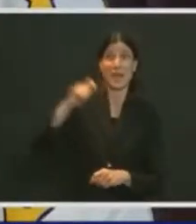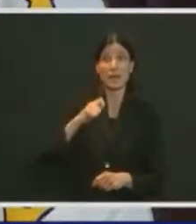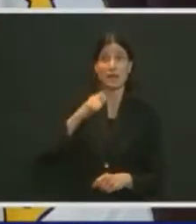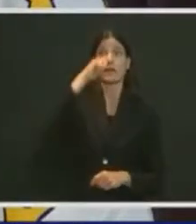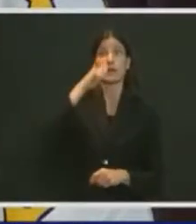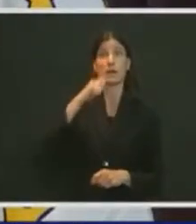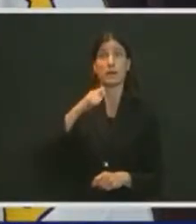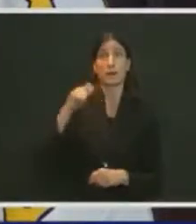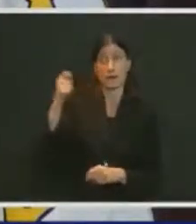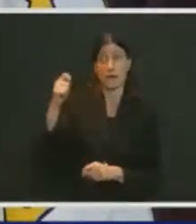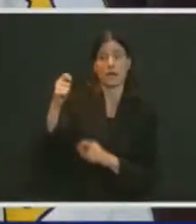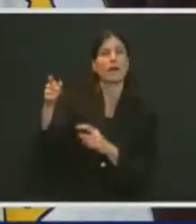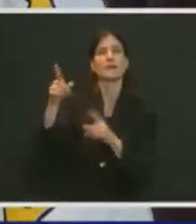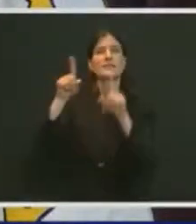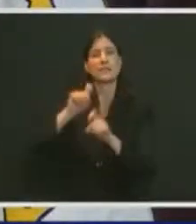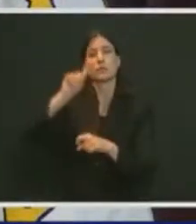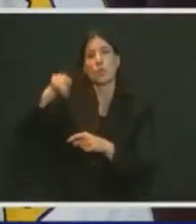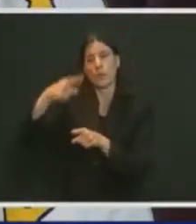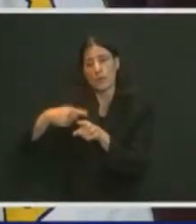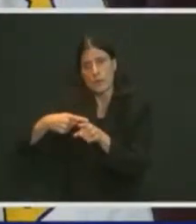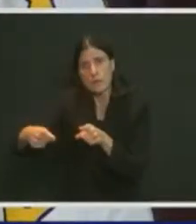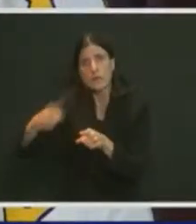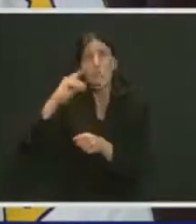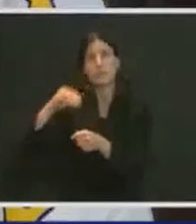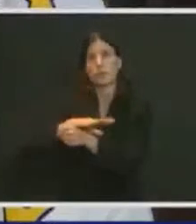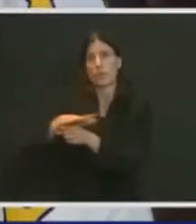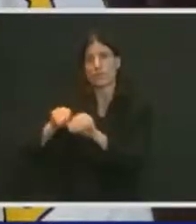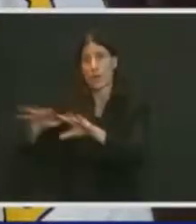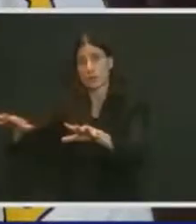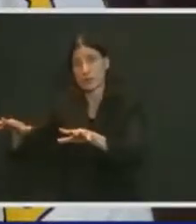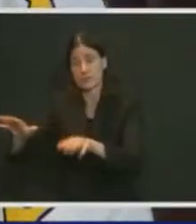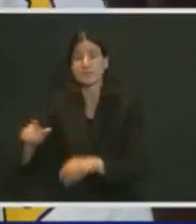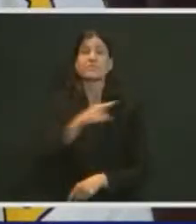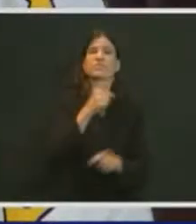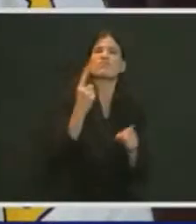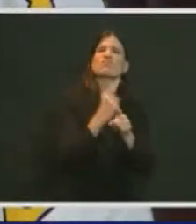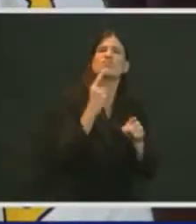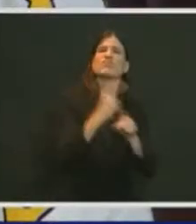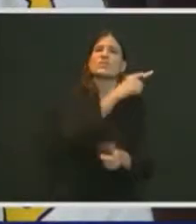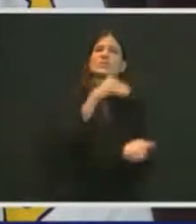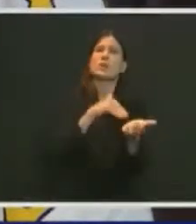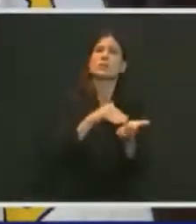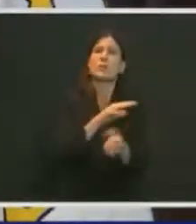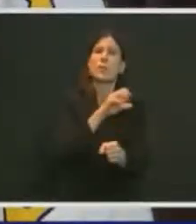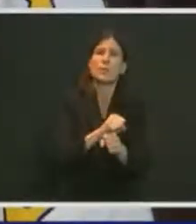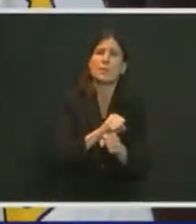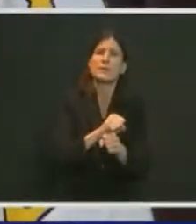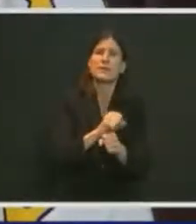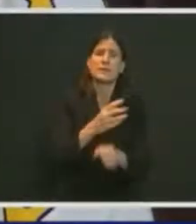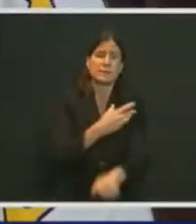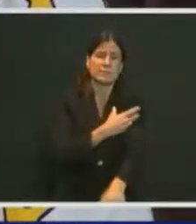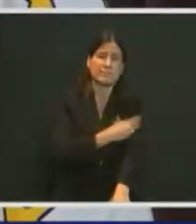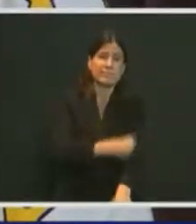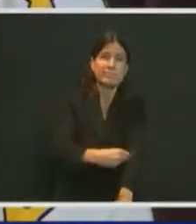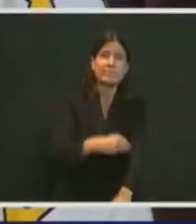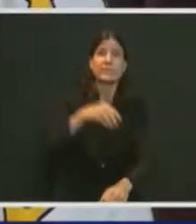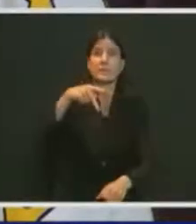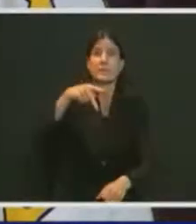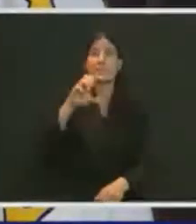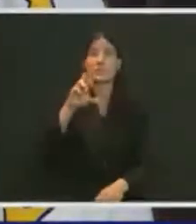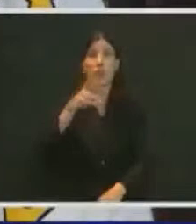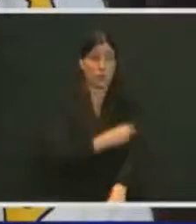It is a point of care test. That means for the Abbot test, as well as for